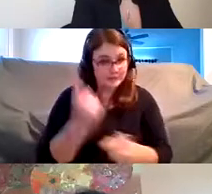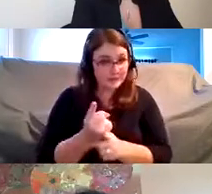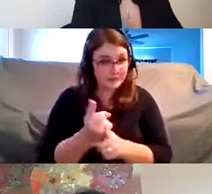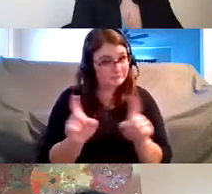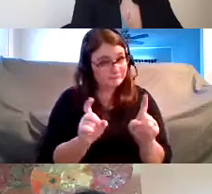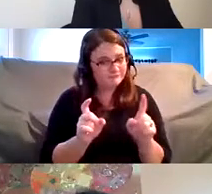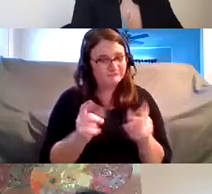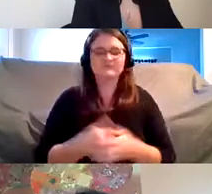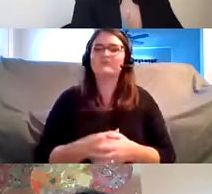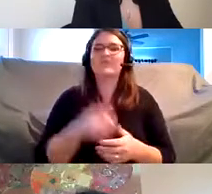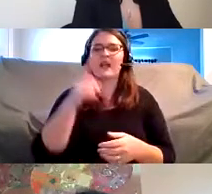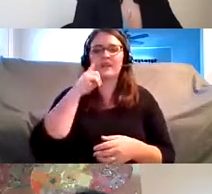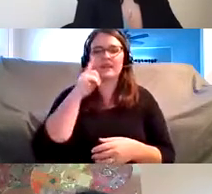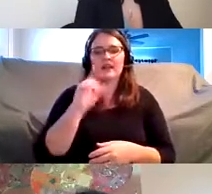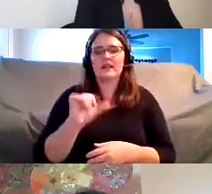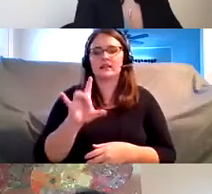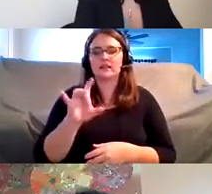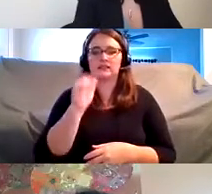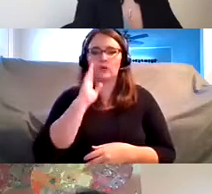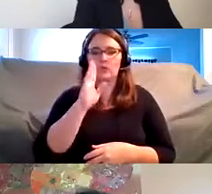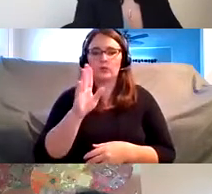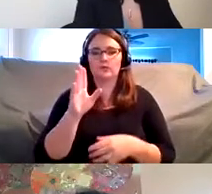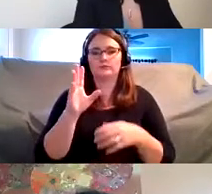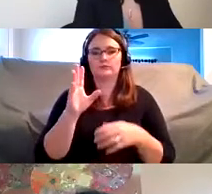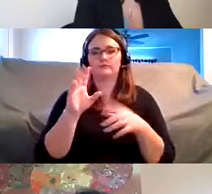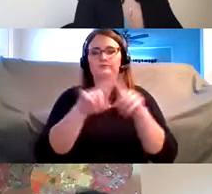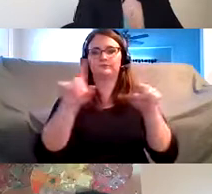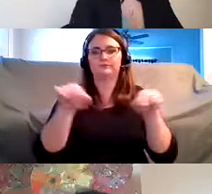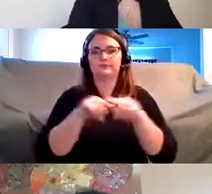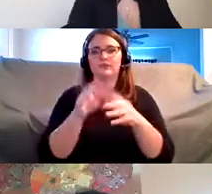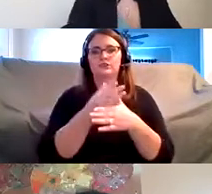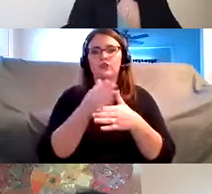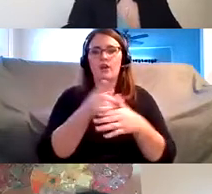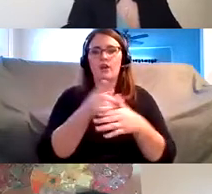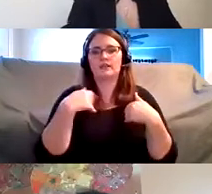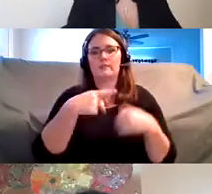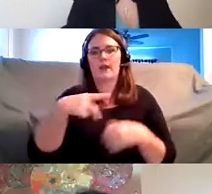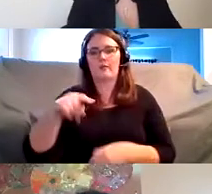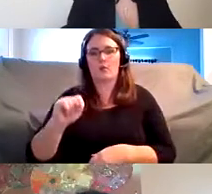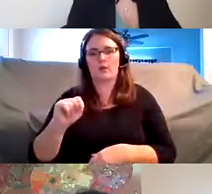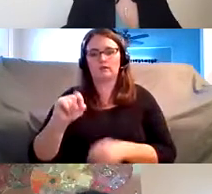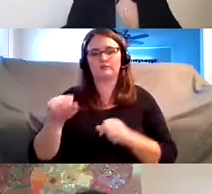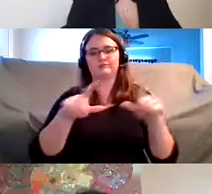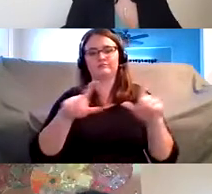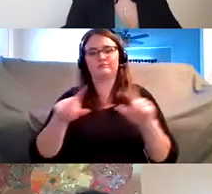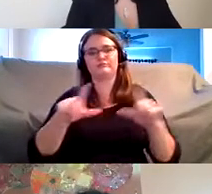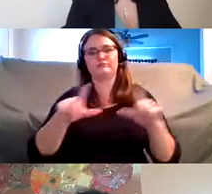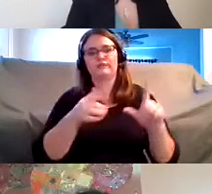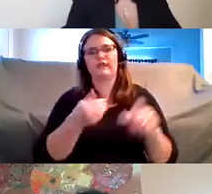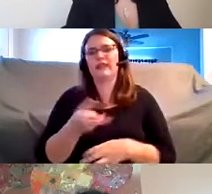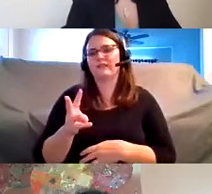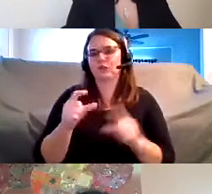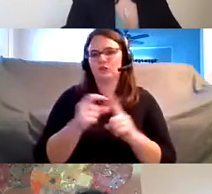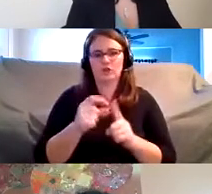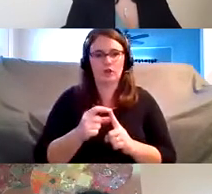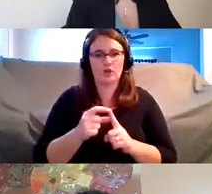Alexa is going to share the screen with you all. She has a PowerPoint. I just have a few terms. It's very informal, and